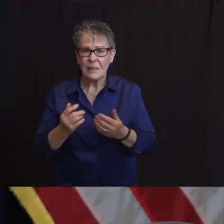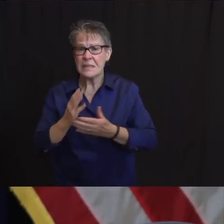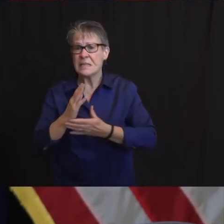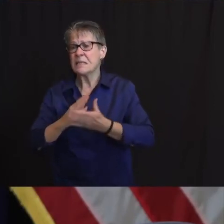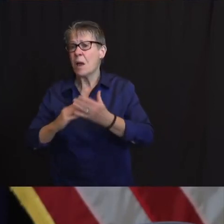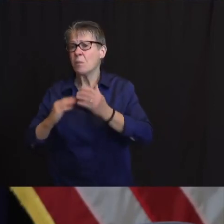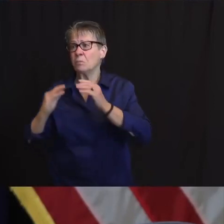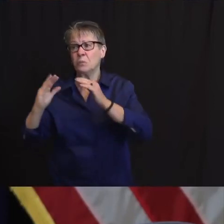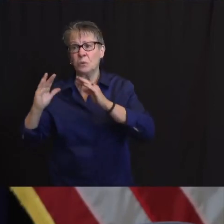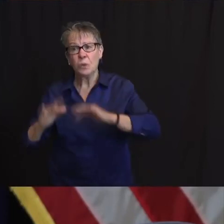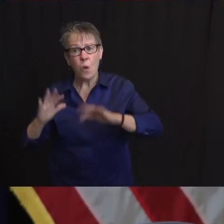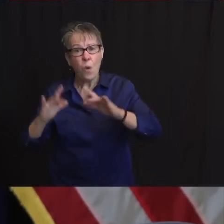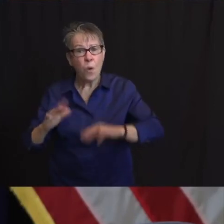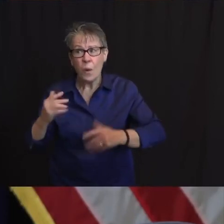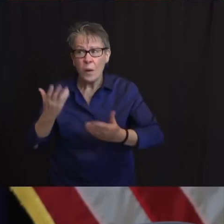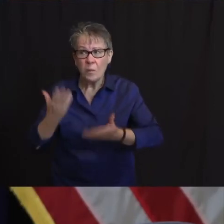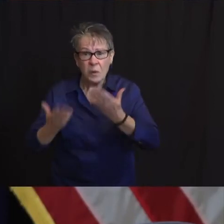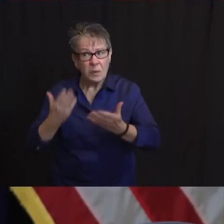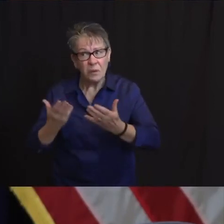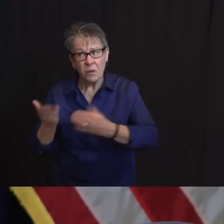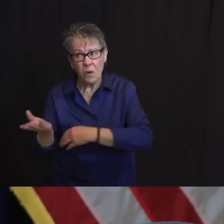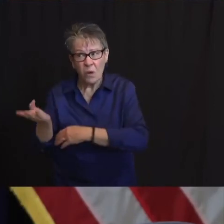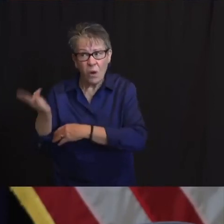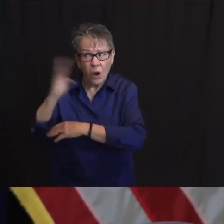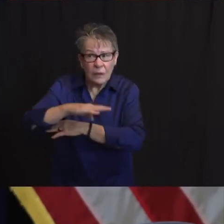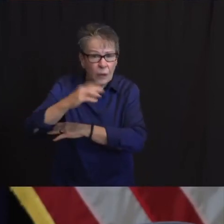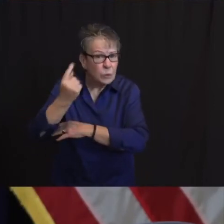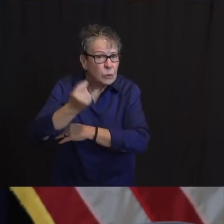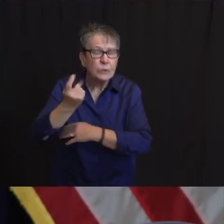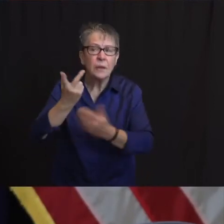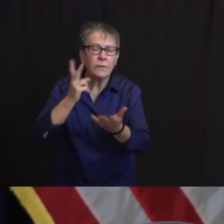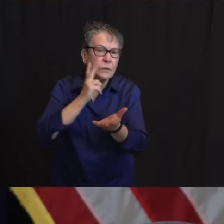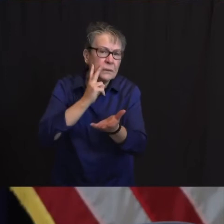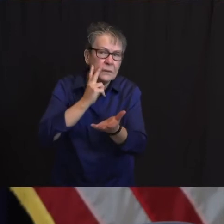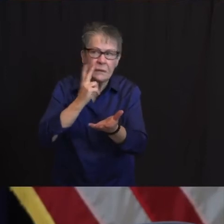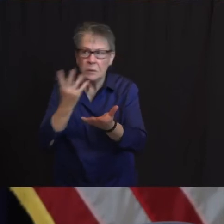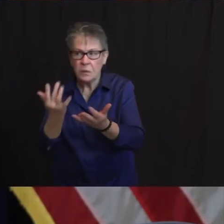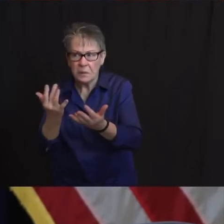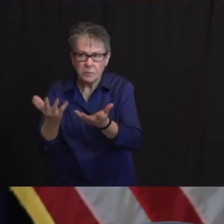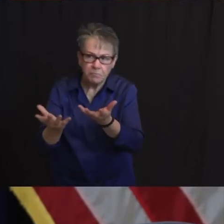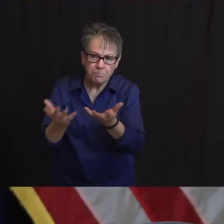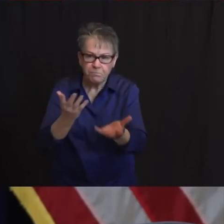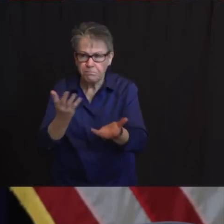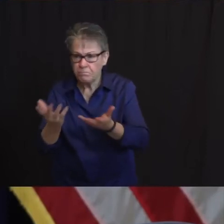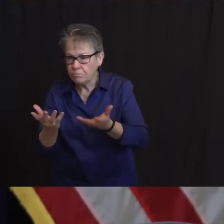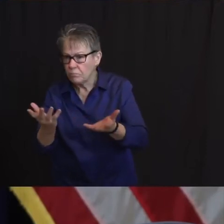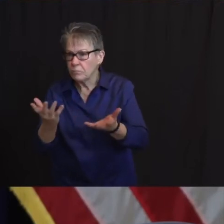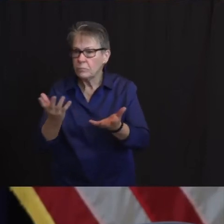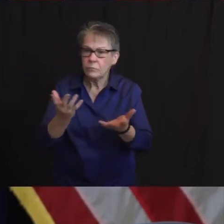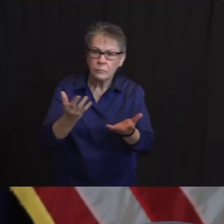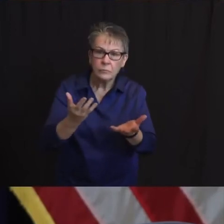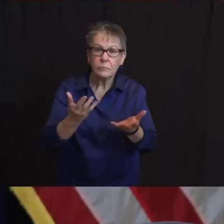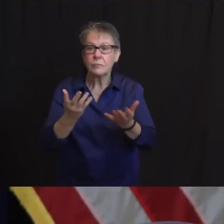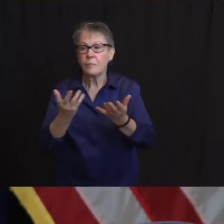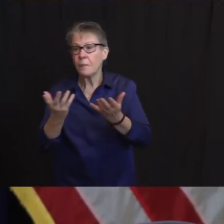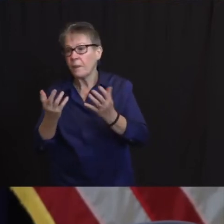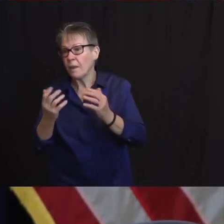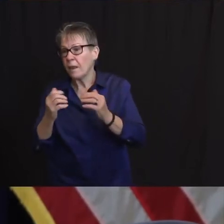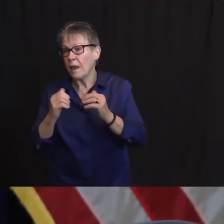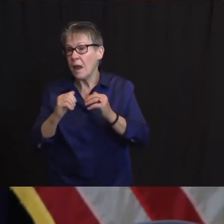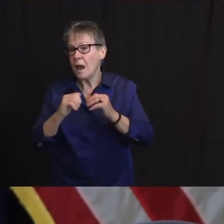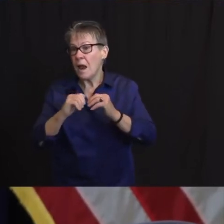So we're watching that closely. And again, even as it impacts our mega sites, each mega site operates under its